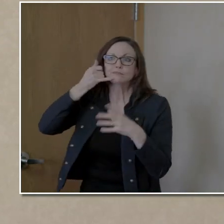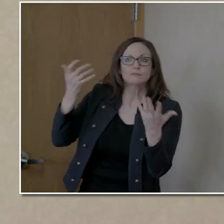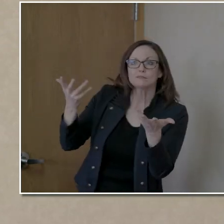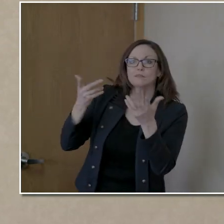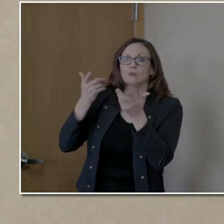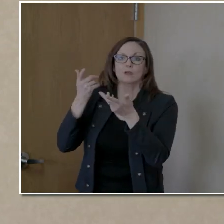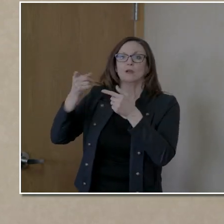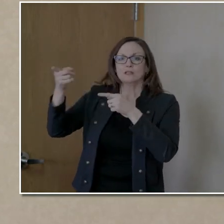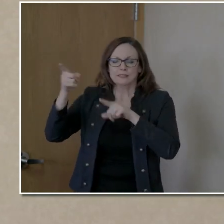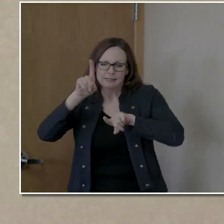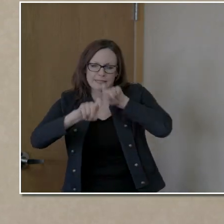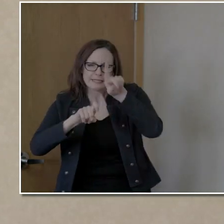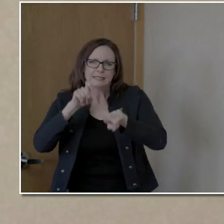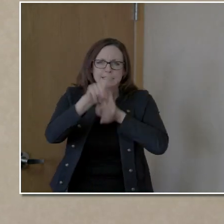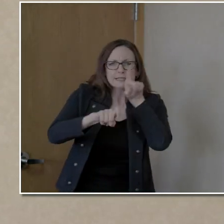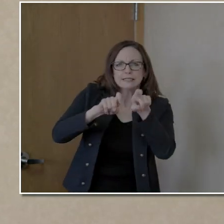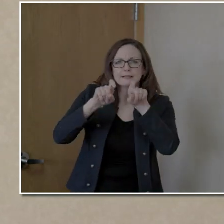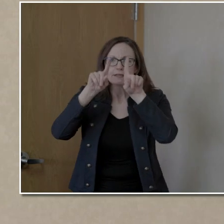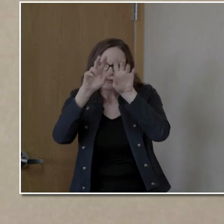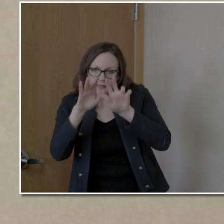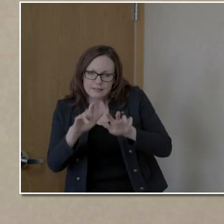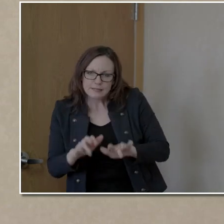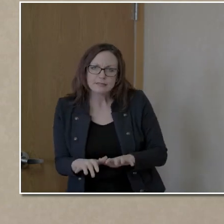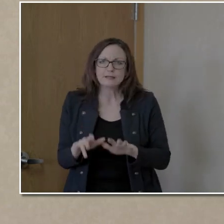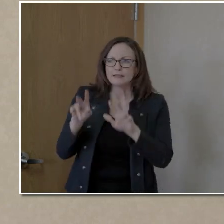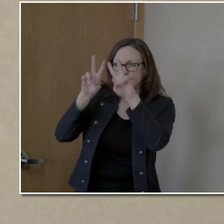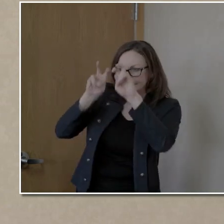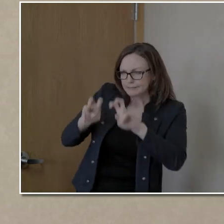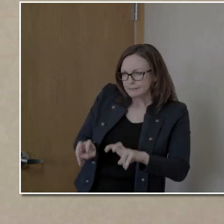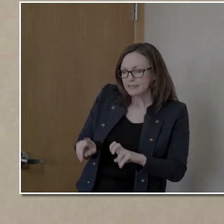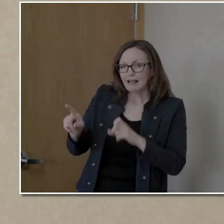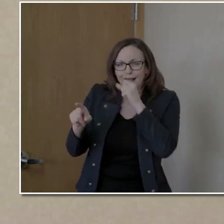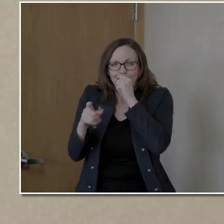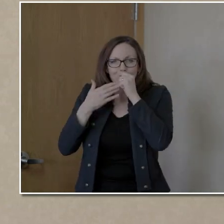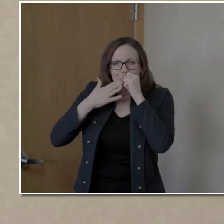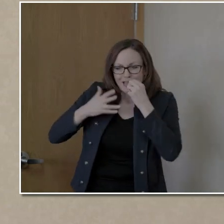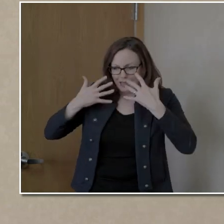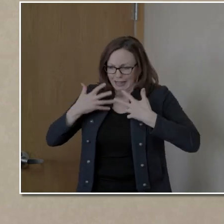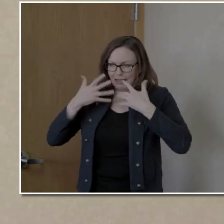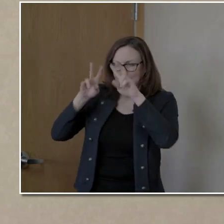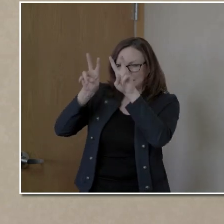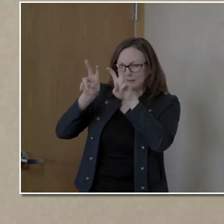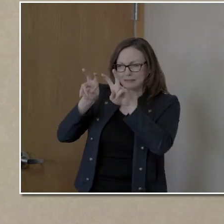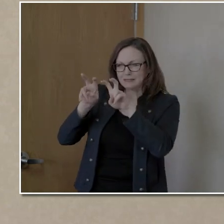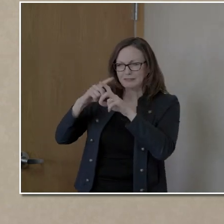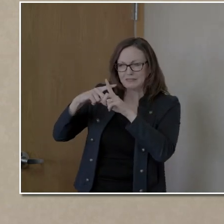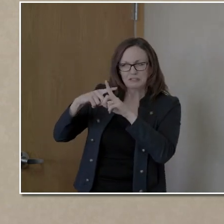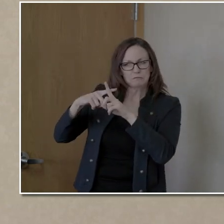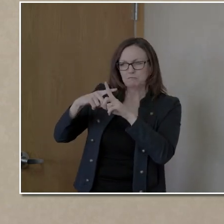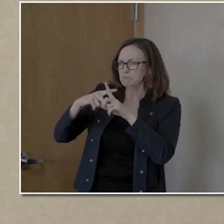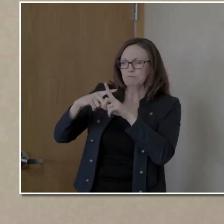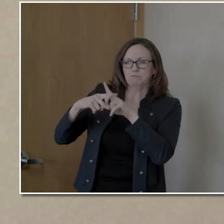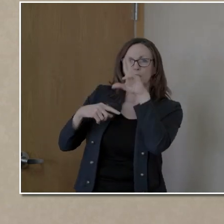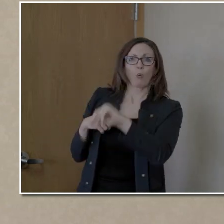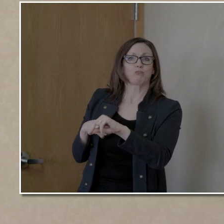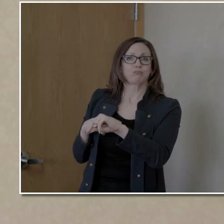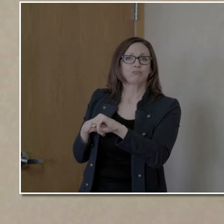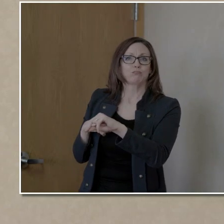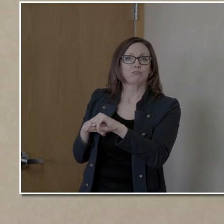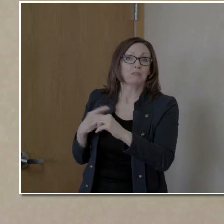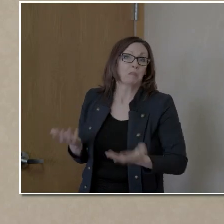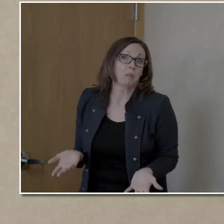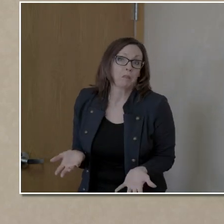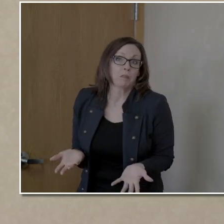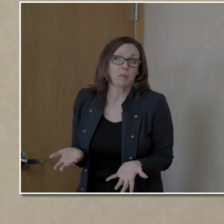to partnerships with many of our healthcare systems and with companies like Exact Science that are bringing new tests on